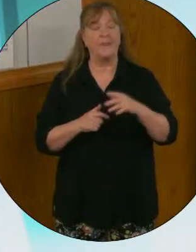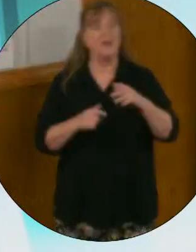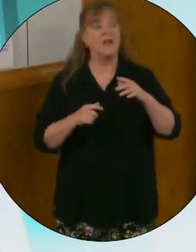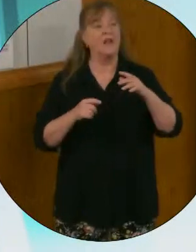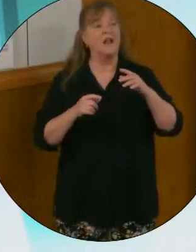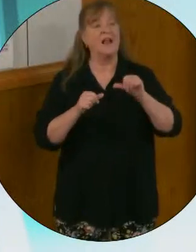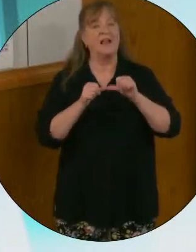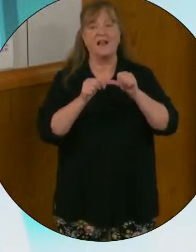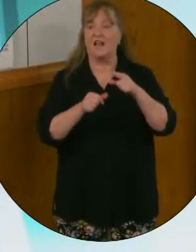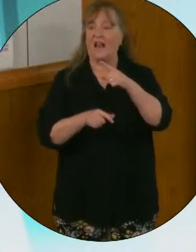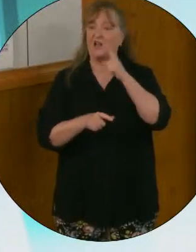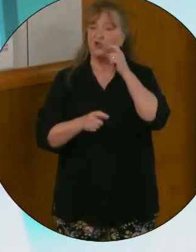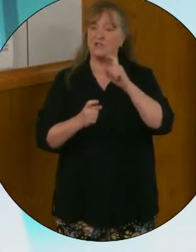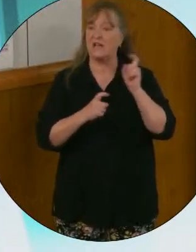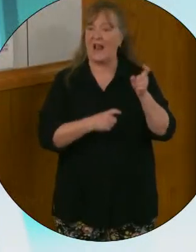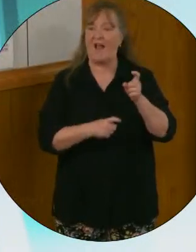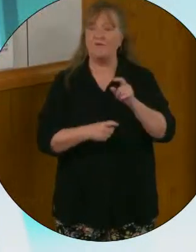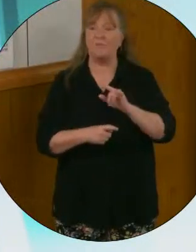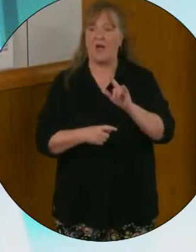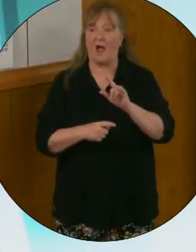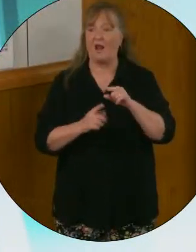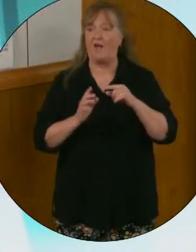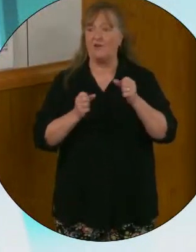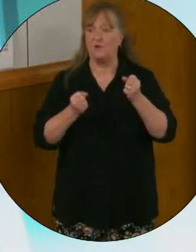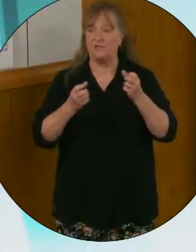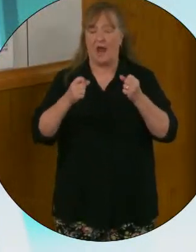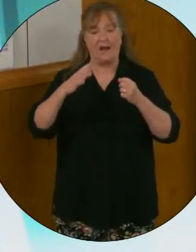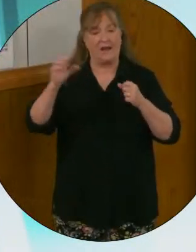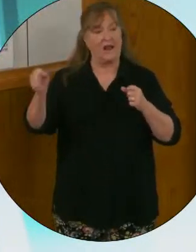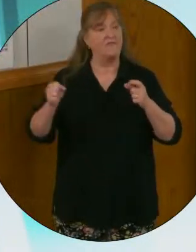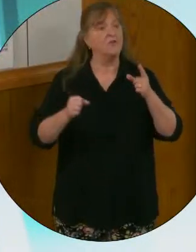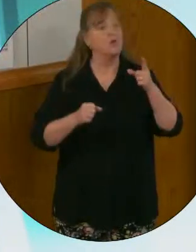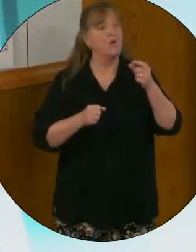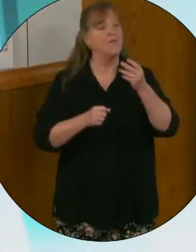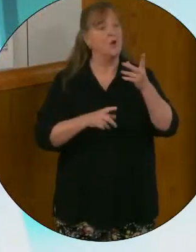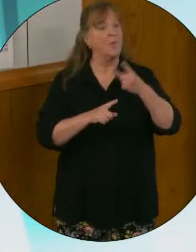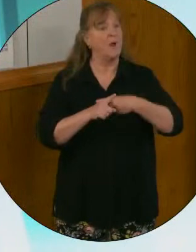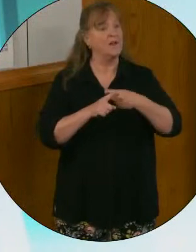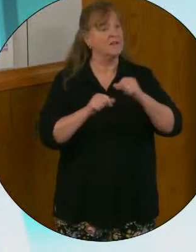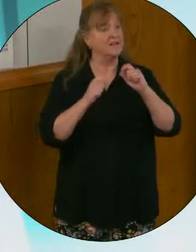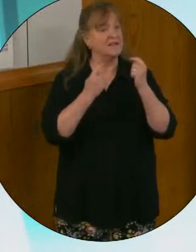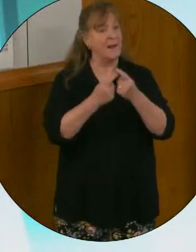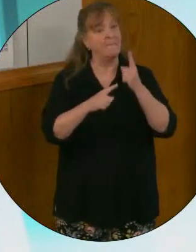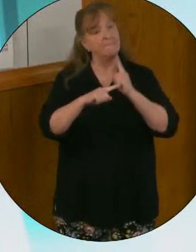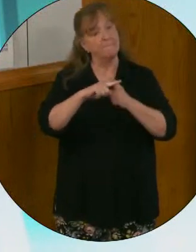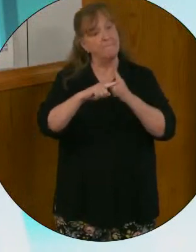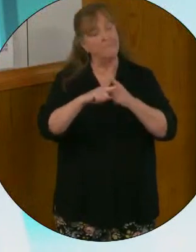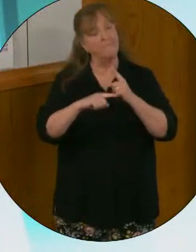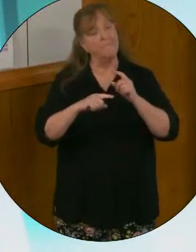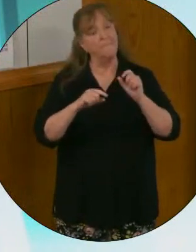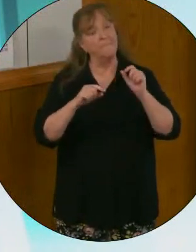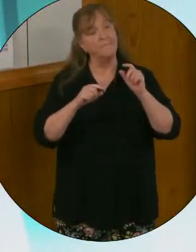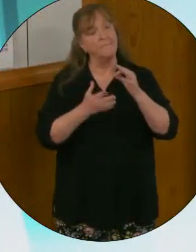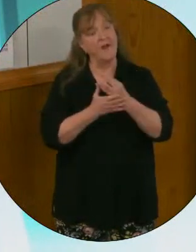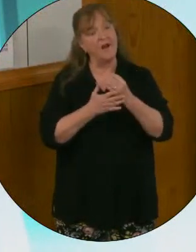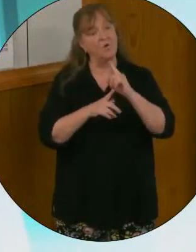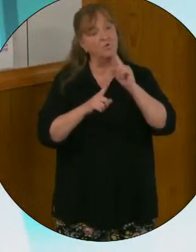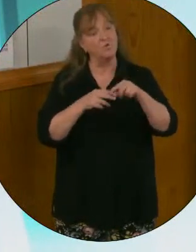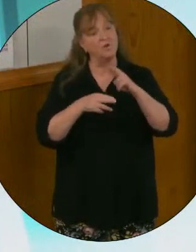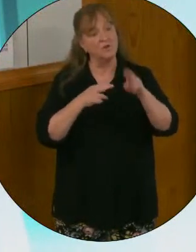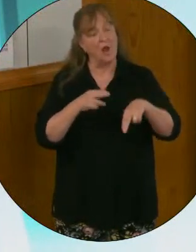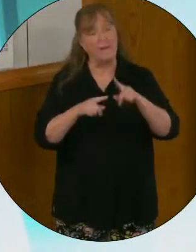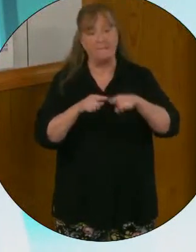consistently have achieved our service and financial objectives. Over the past 18 months, we've maintained positive financial results while paying claims